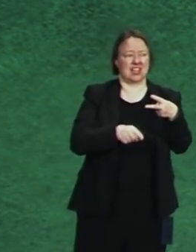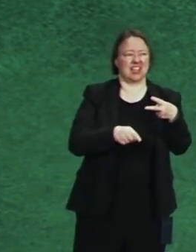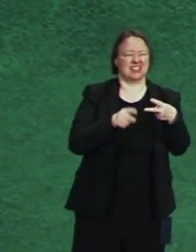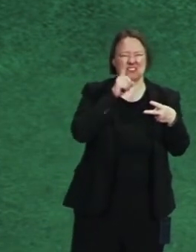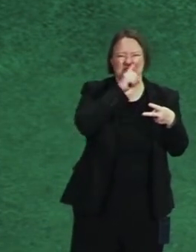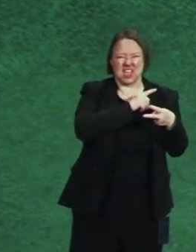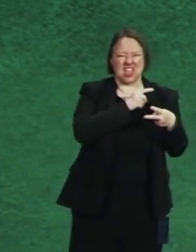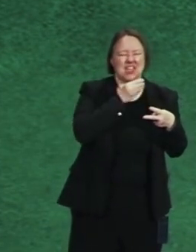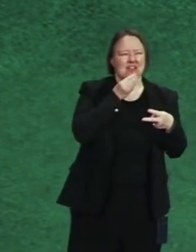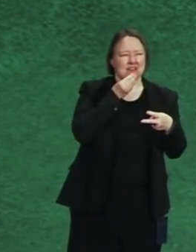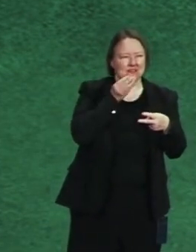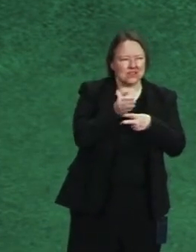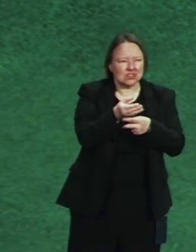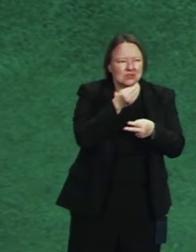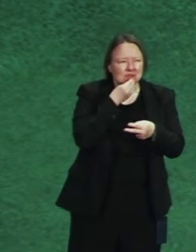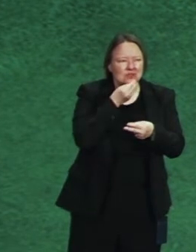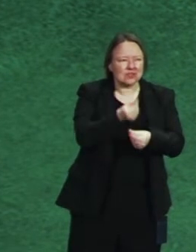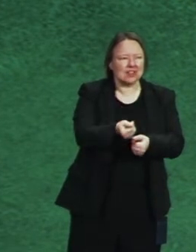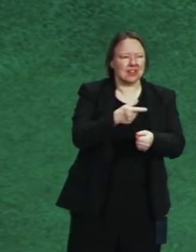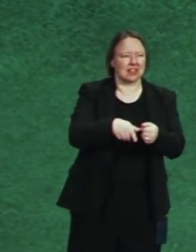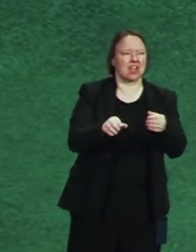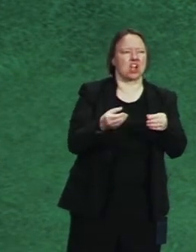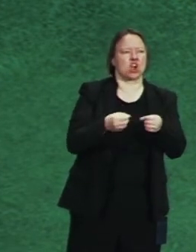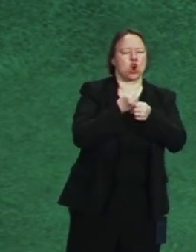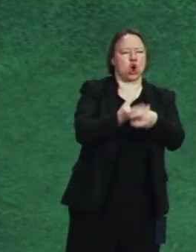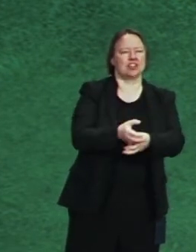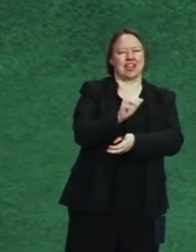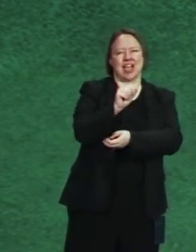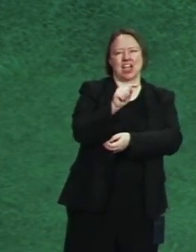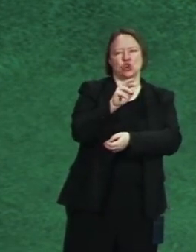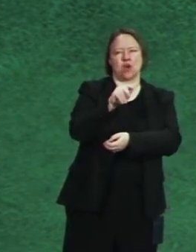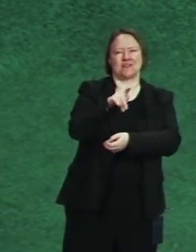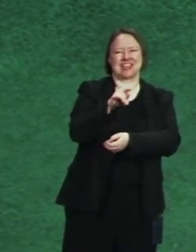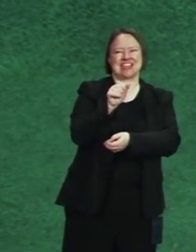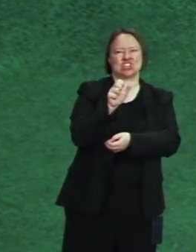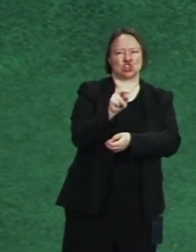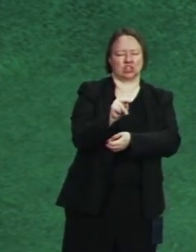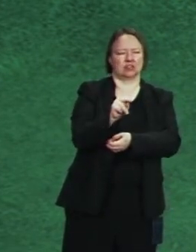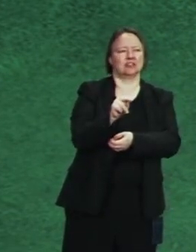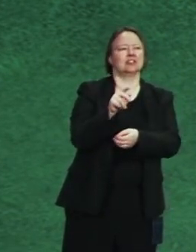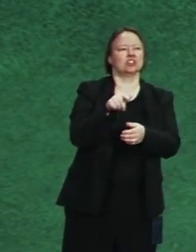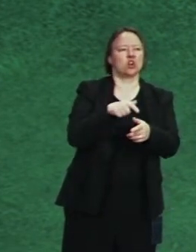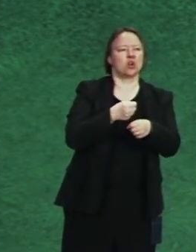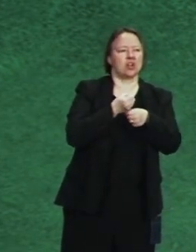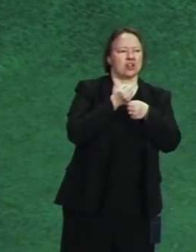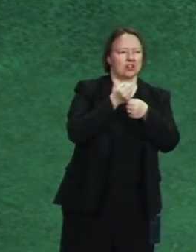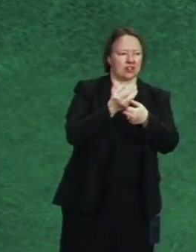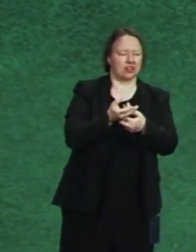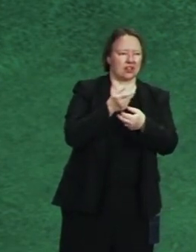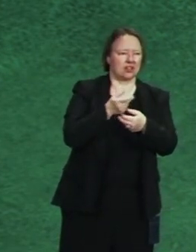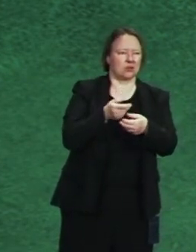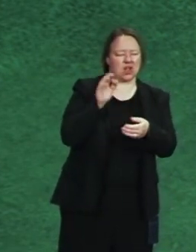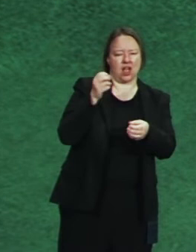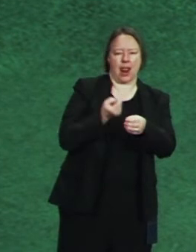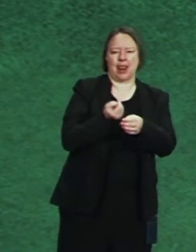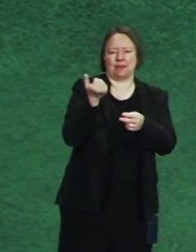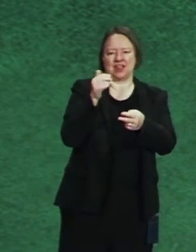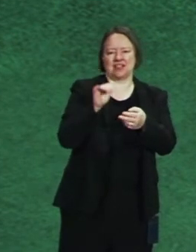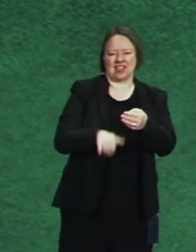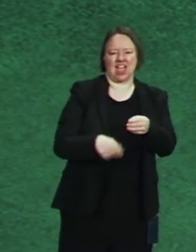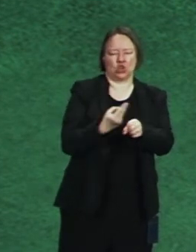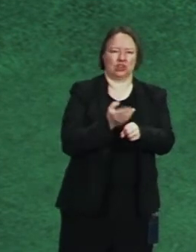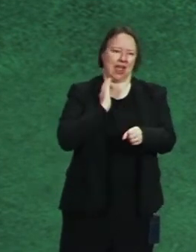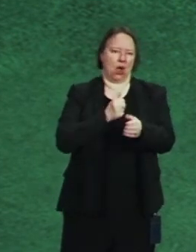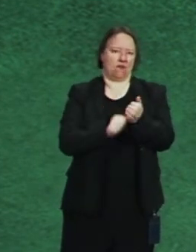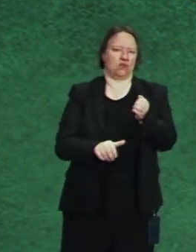then the excreta, which causes eutrophication. So in our system, we are not using chemical fertilizers, so we are eliminating that factor.